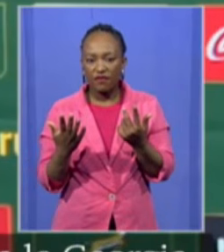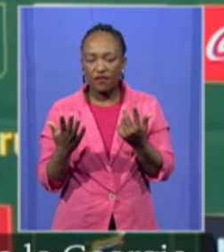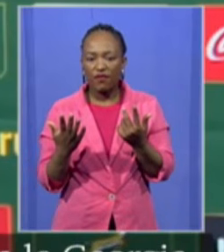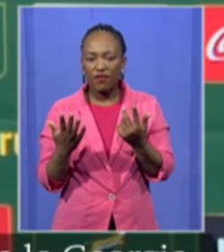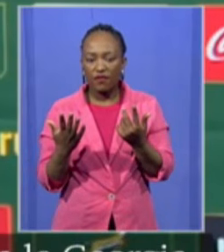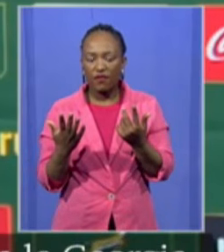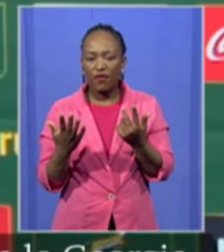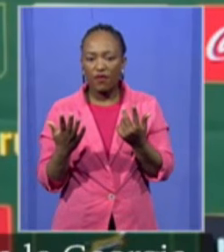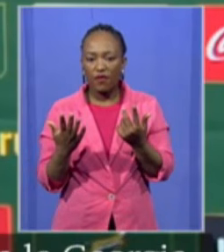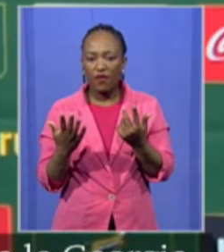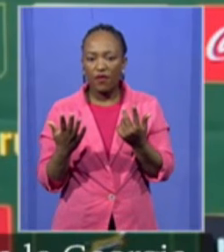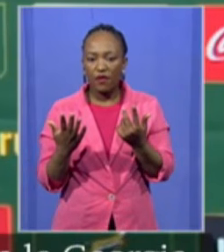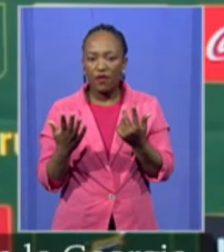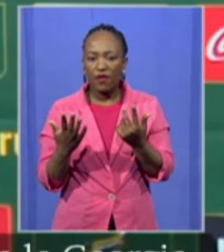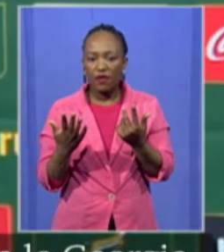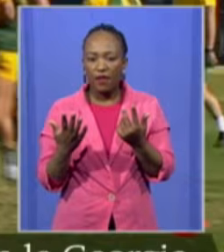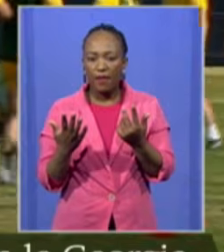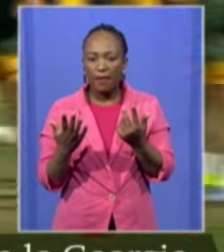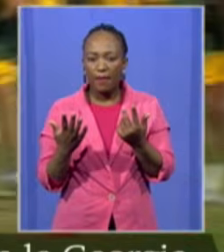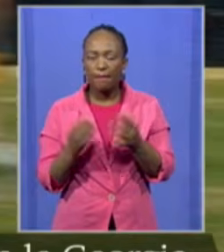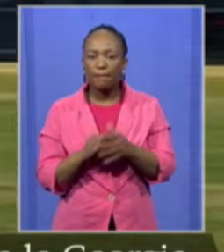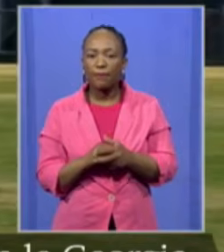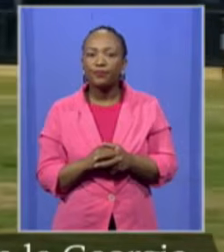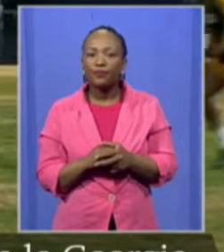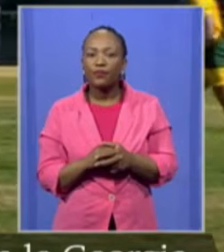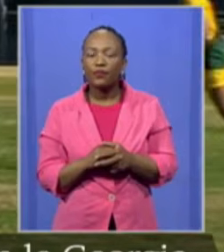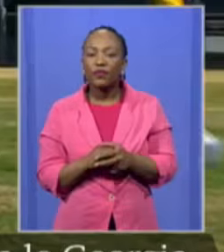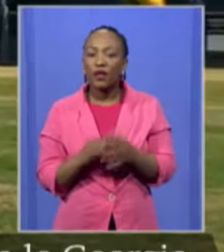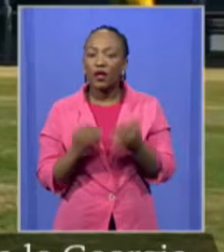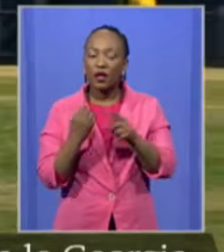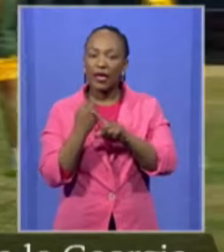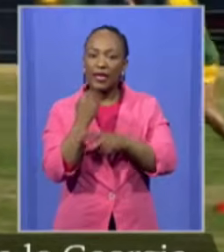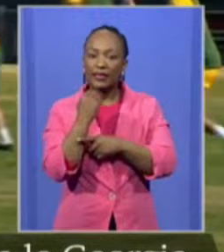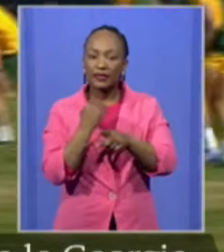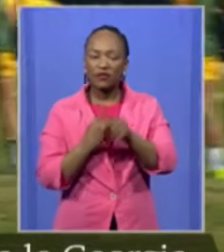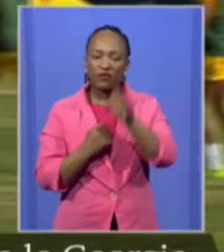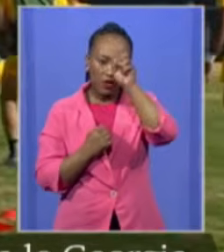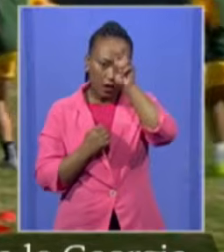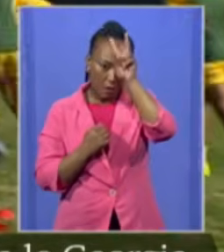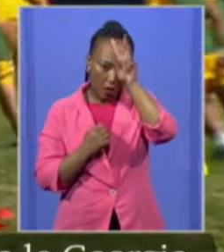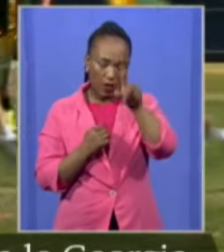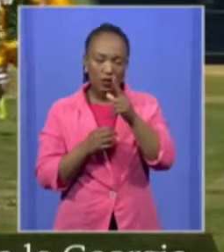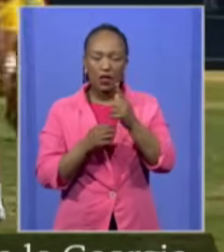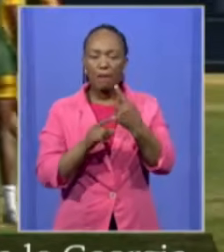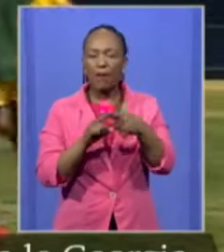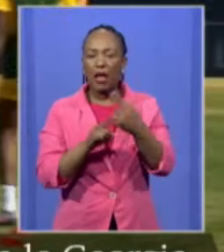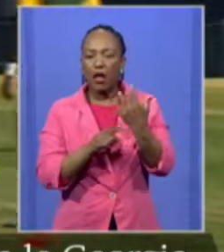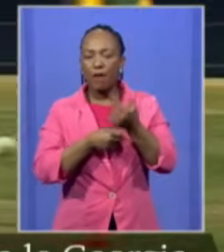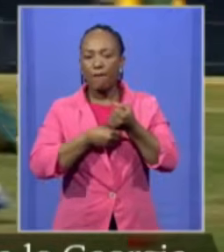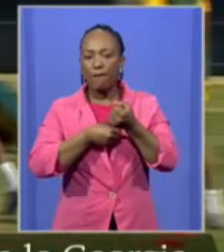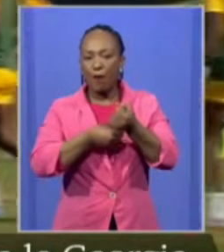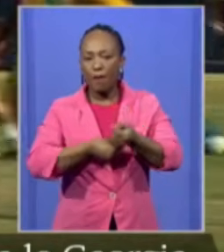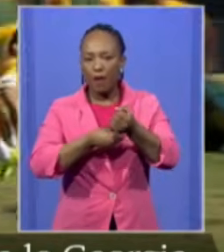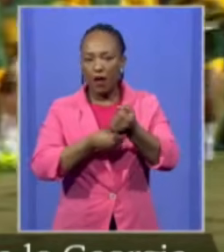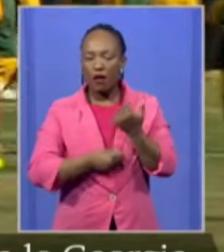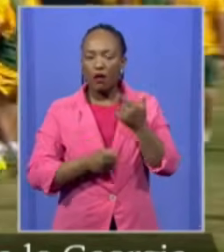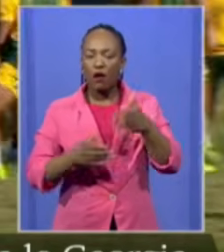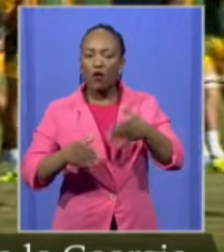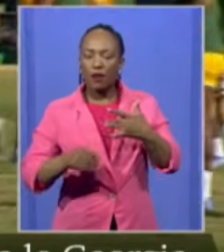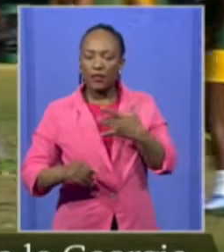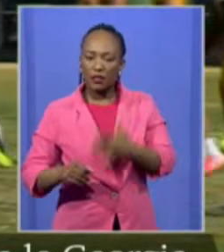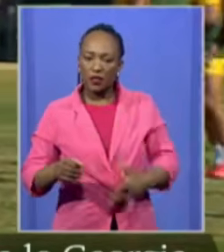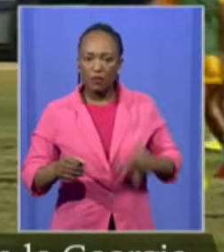definitely have a mix in both games. Lekgetlo la ho qetela Boks e bapala Mbombela ke ha e hapa Rugby Championship